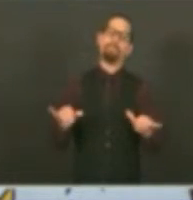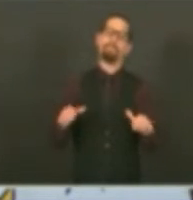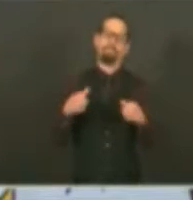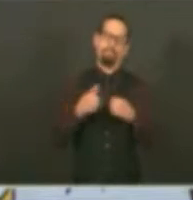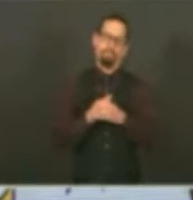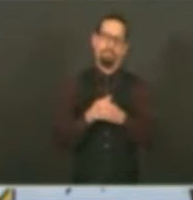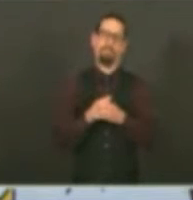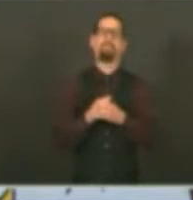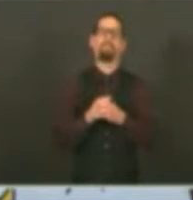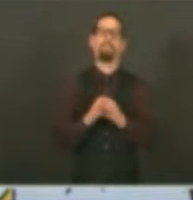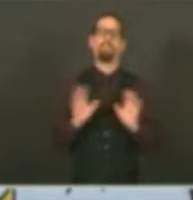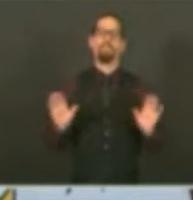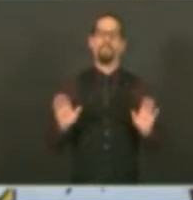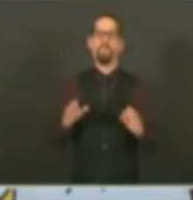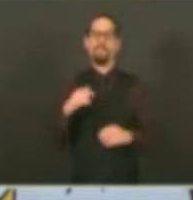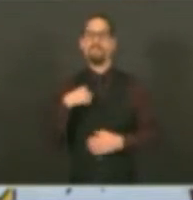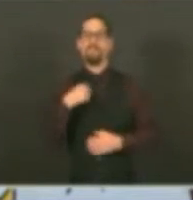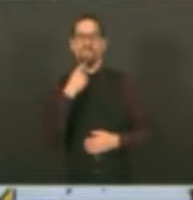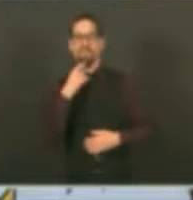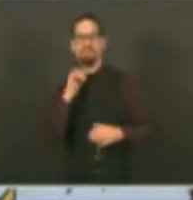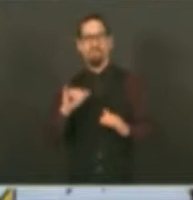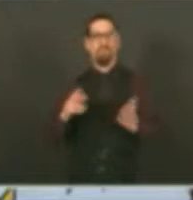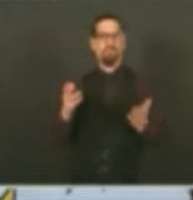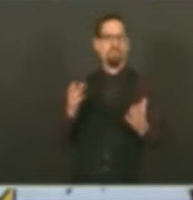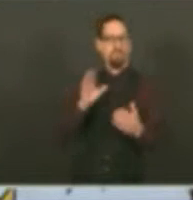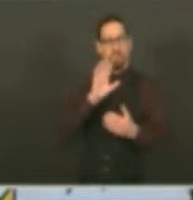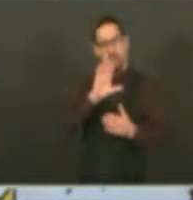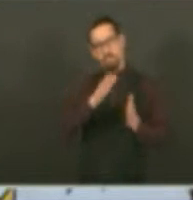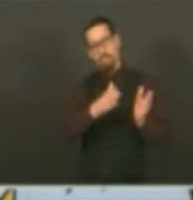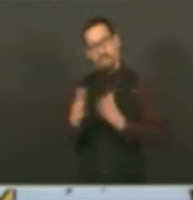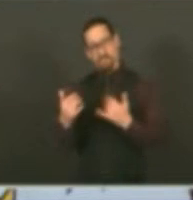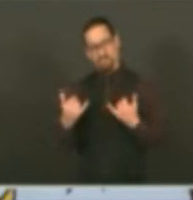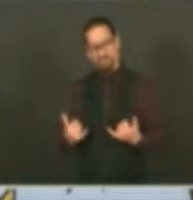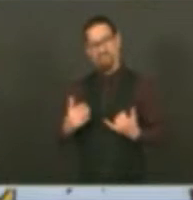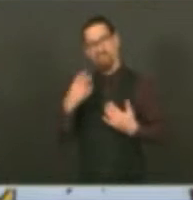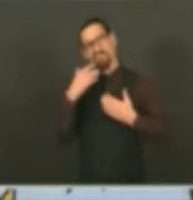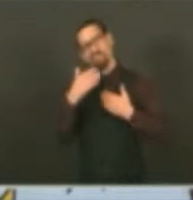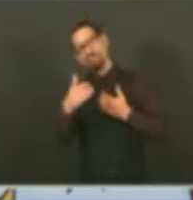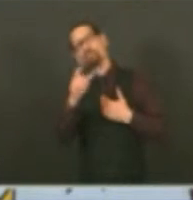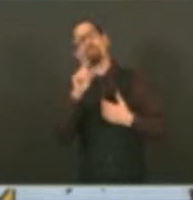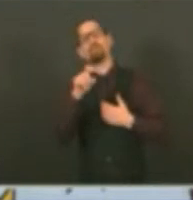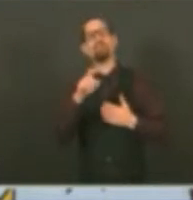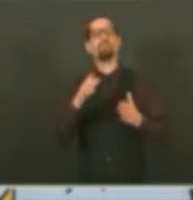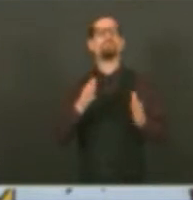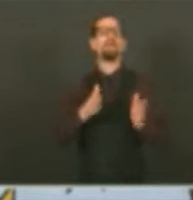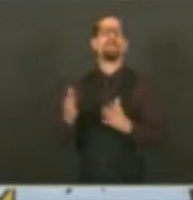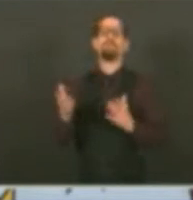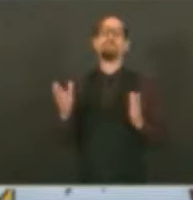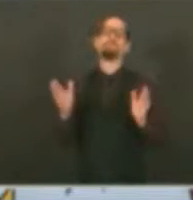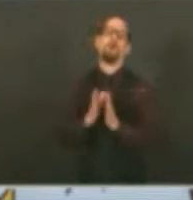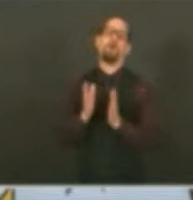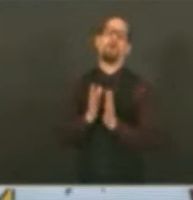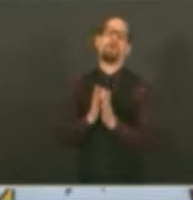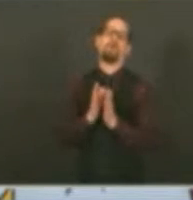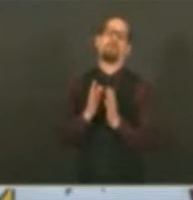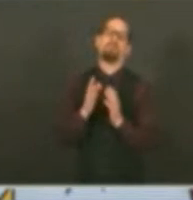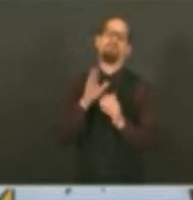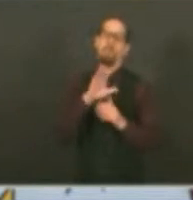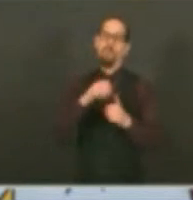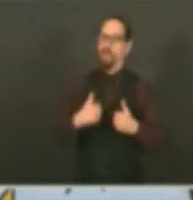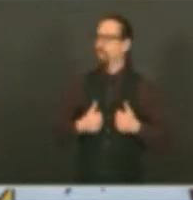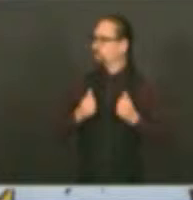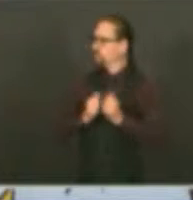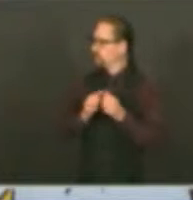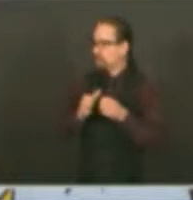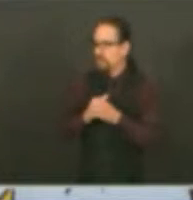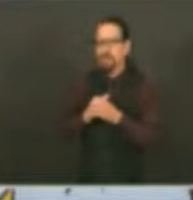So I would say for the purposes of your planning, you should be planning a small household Christmas. You should not be